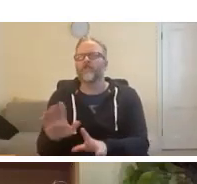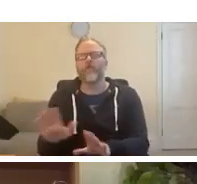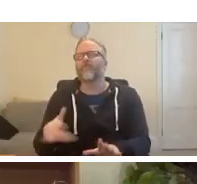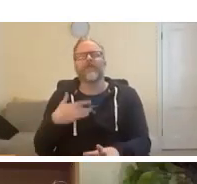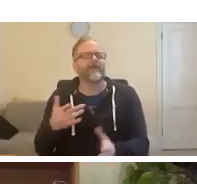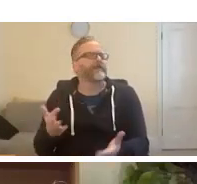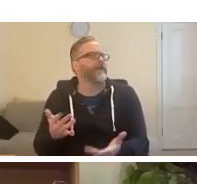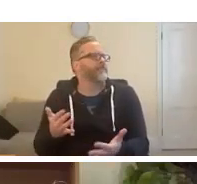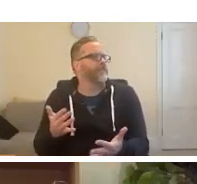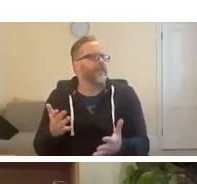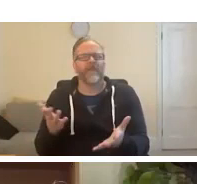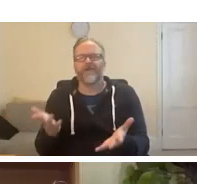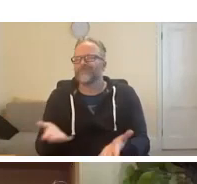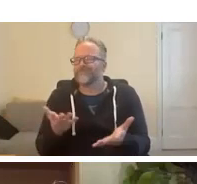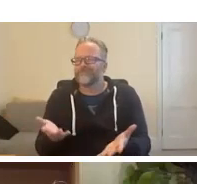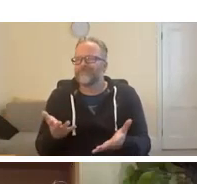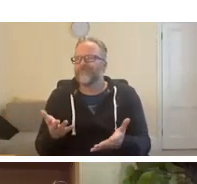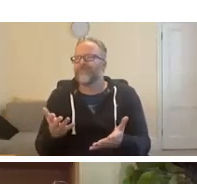feel